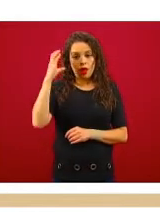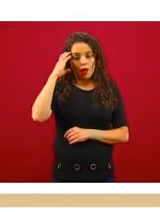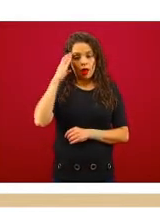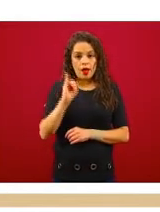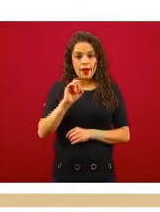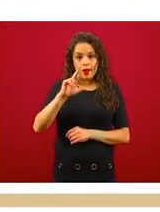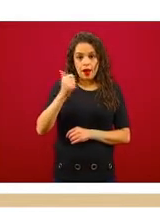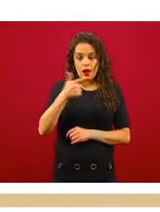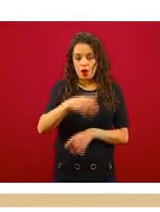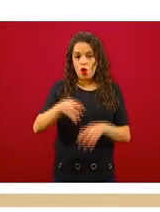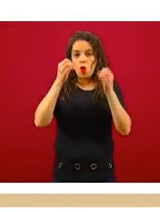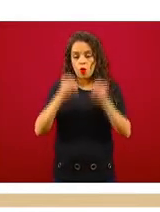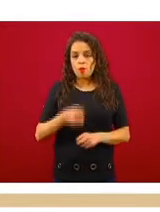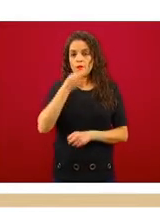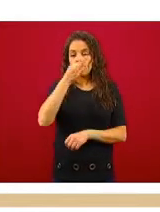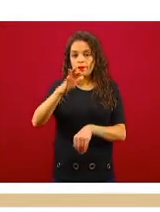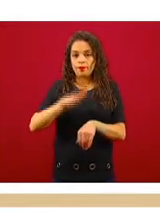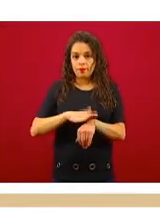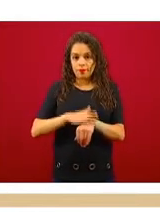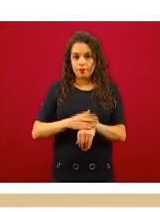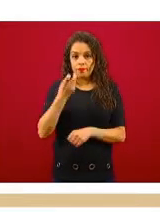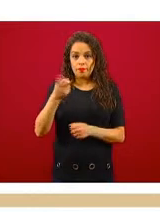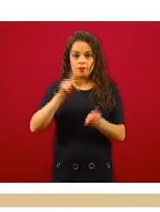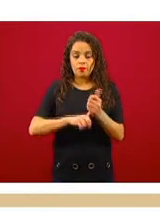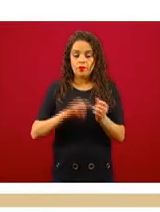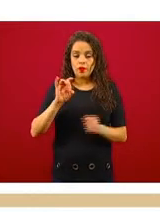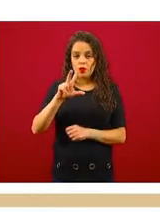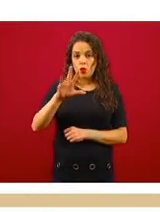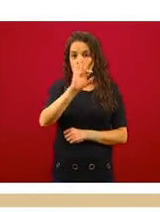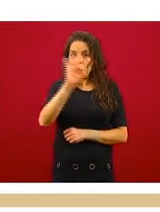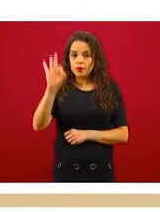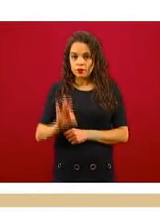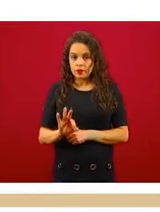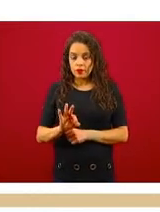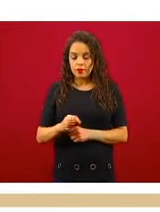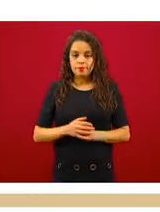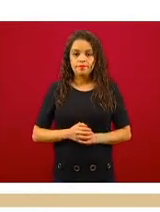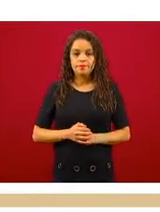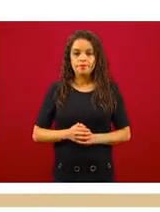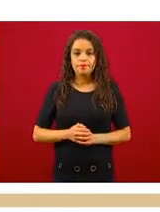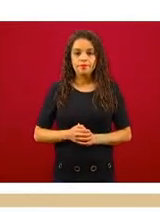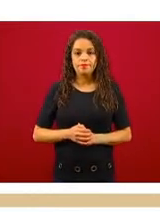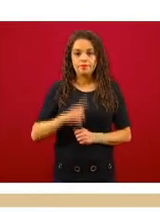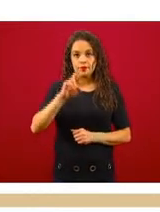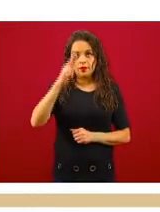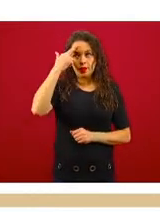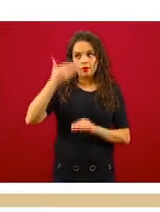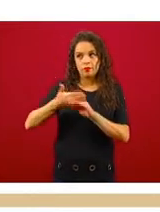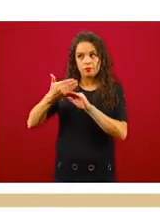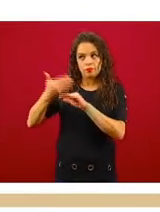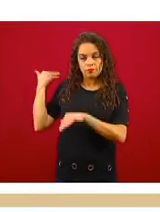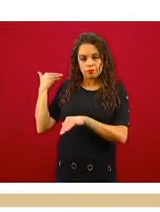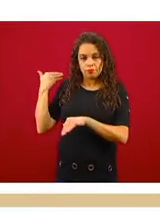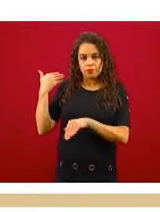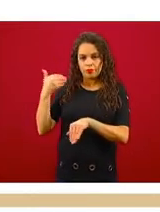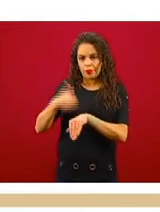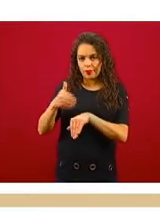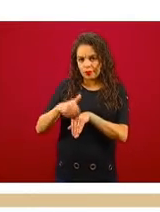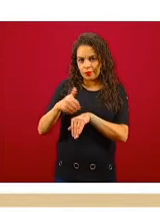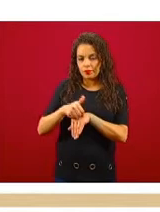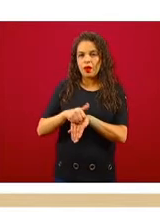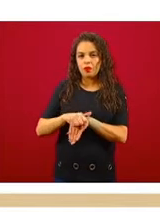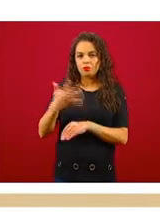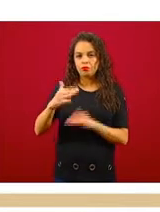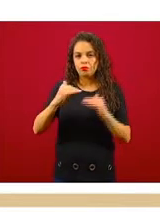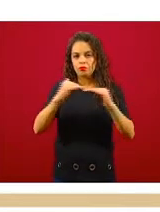hospital reporting ocupadas, network. por lo tanto es una ocupación del 38%, la cual si recordamos números So we have a previos se ha mantenido 38% prácticamente estable occupancy durante